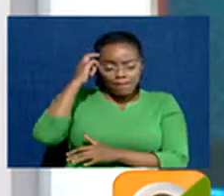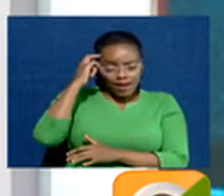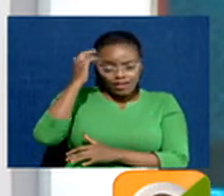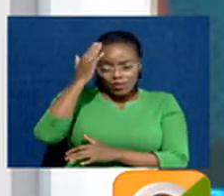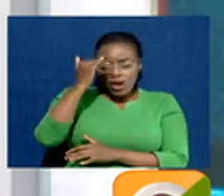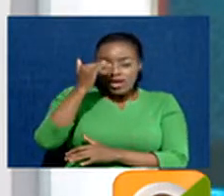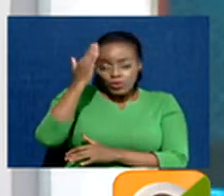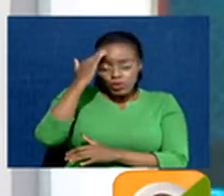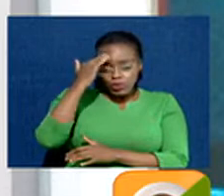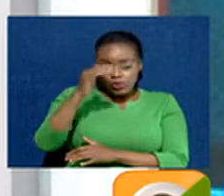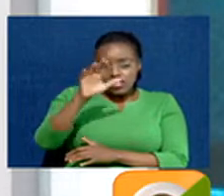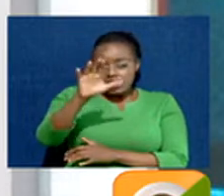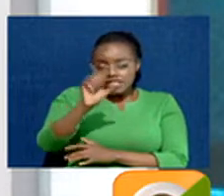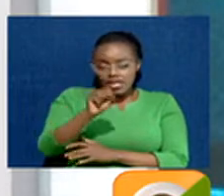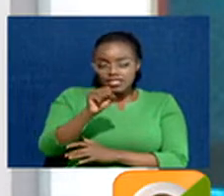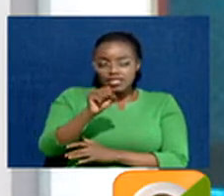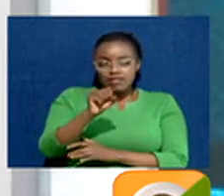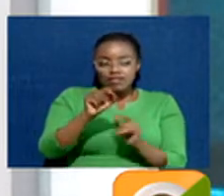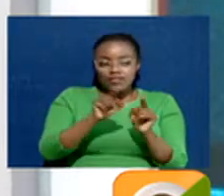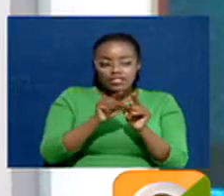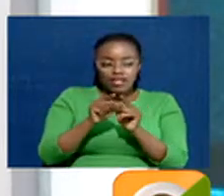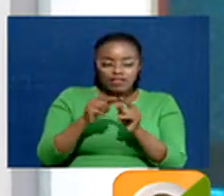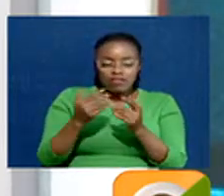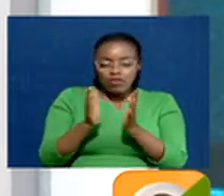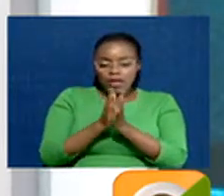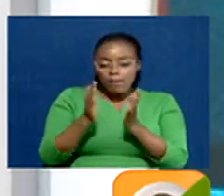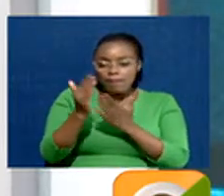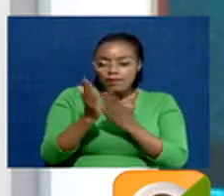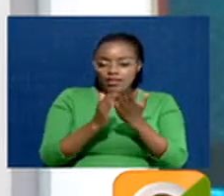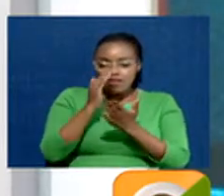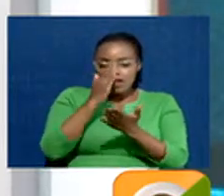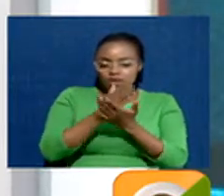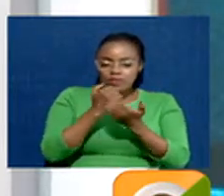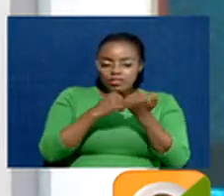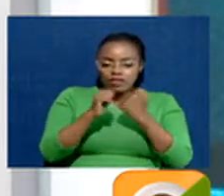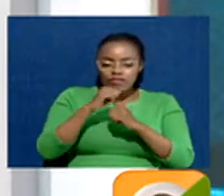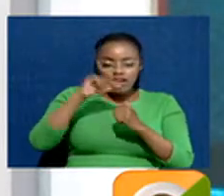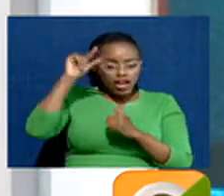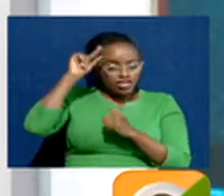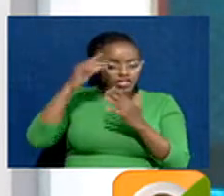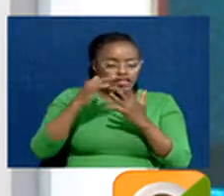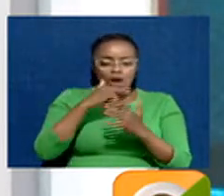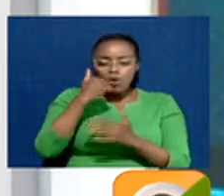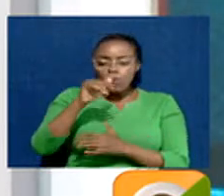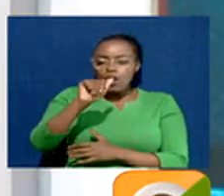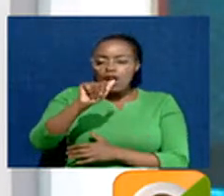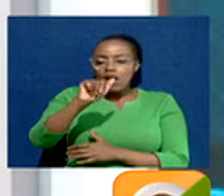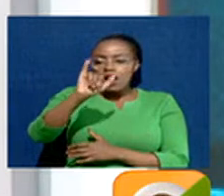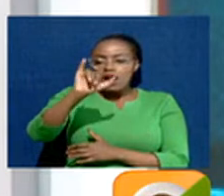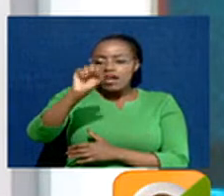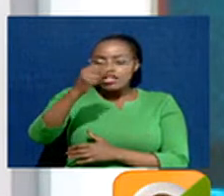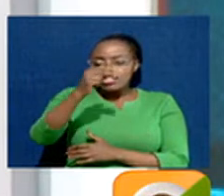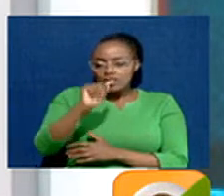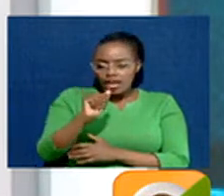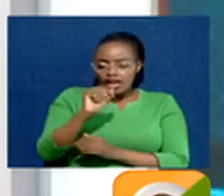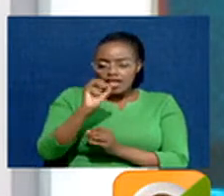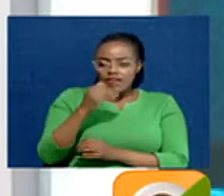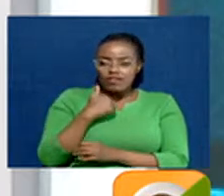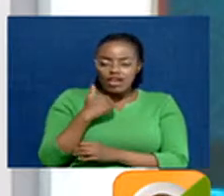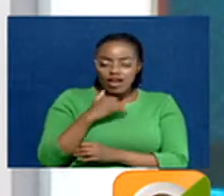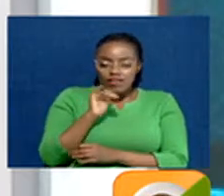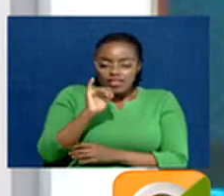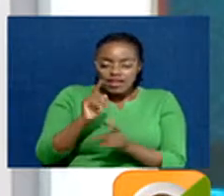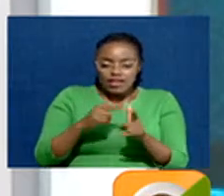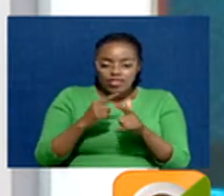the cabinet secretary for, say, public service, affirmative action, and gender affairs is. That is Aisha Jumwa. I'm just wondering if you have Harry Chigai as